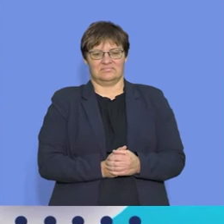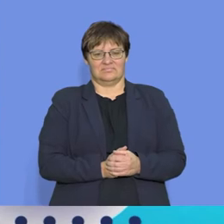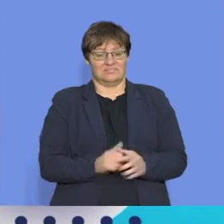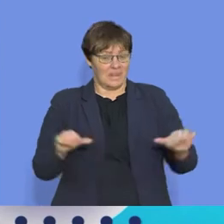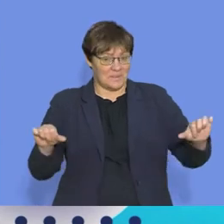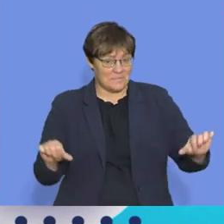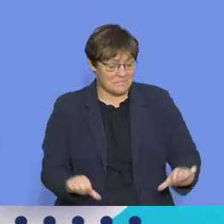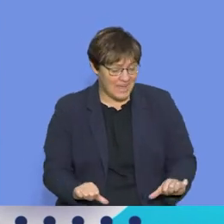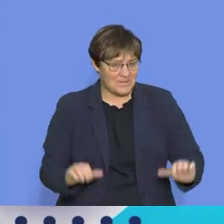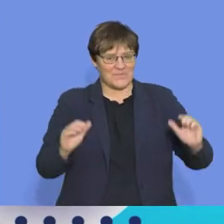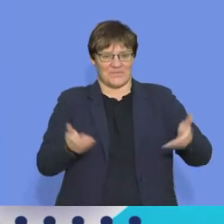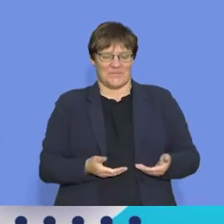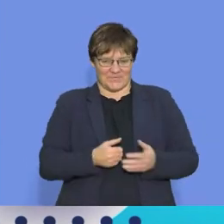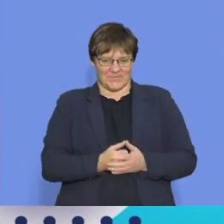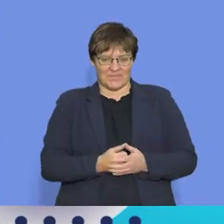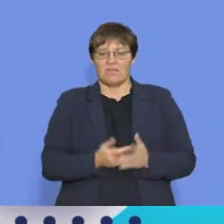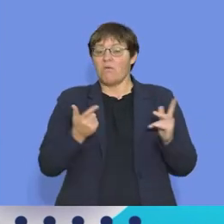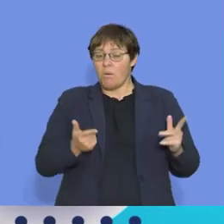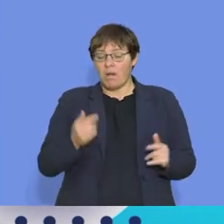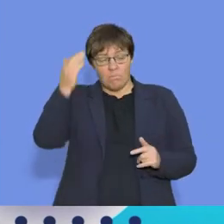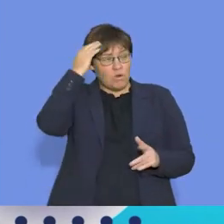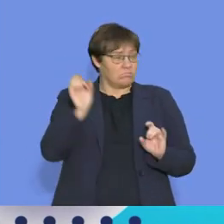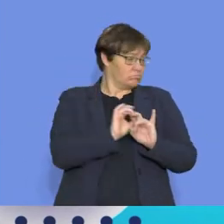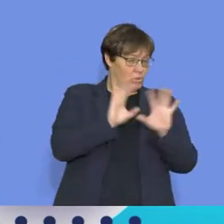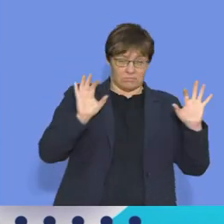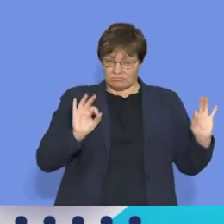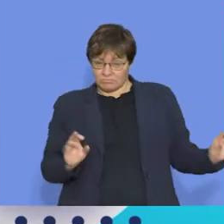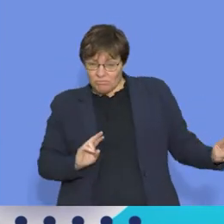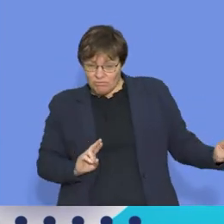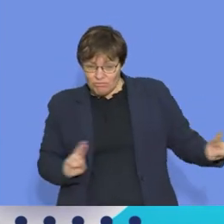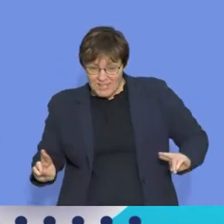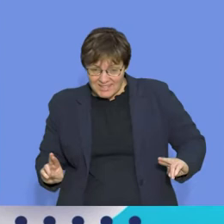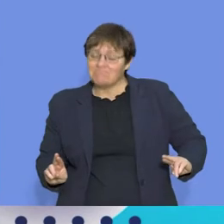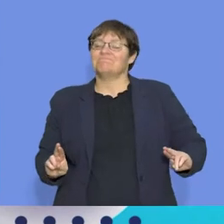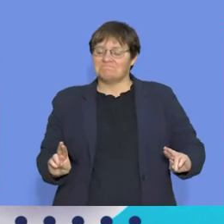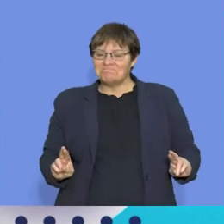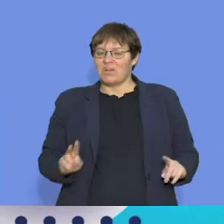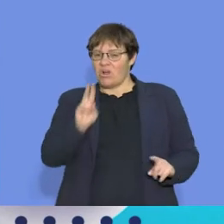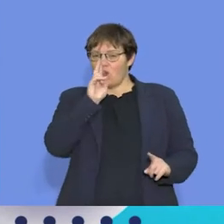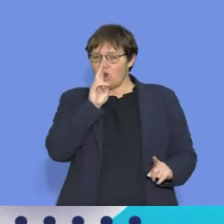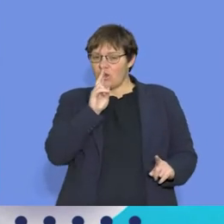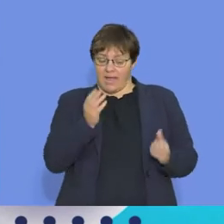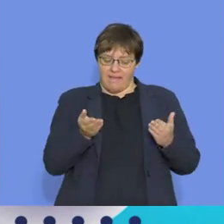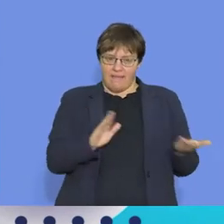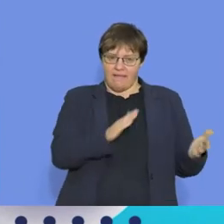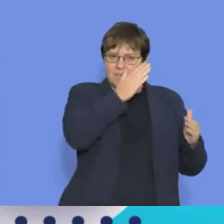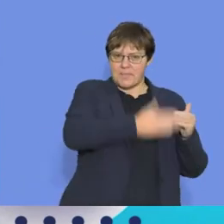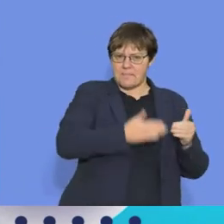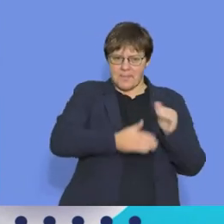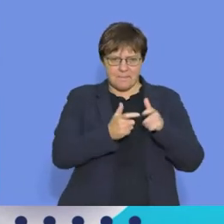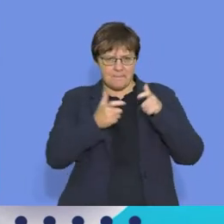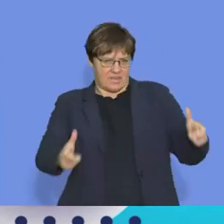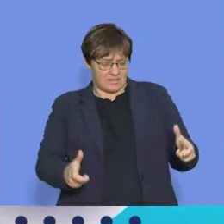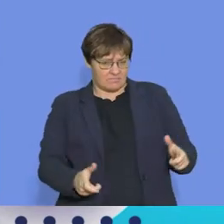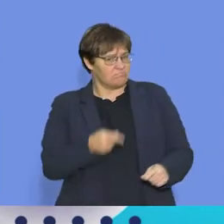Welcome back. I hope your brains are feeling bright and ready to look at mass extinctions and